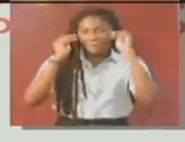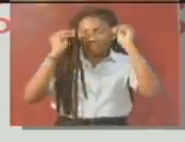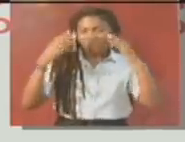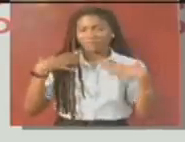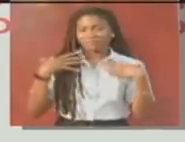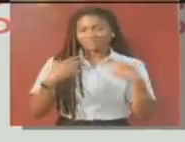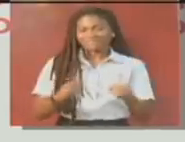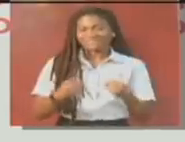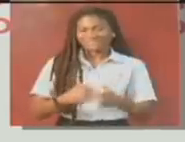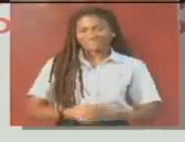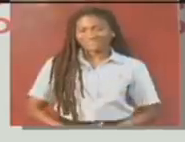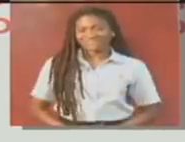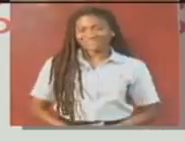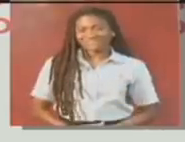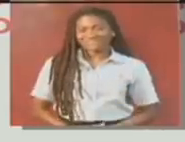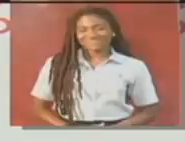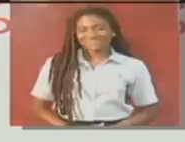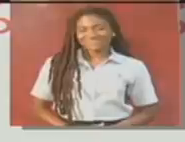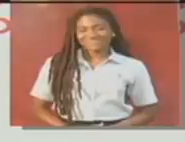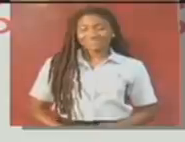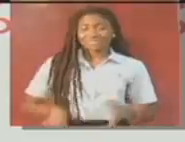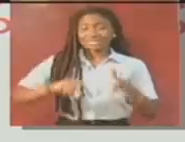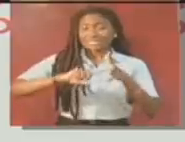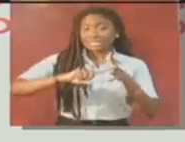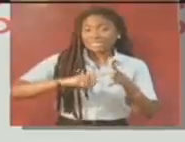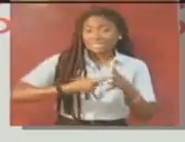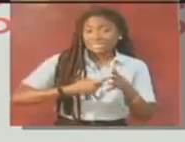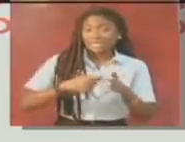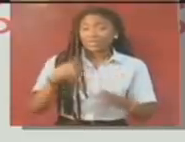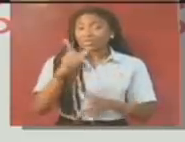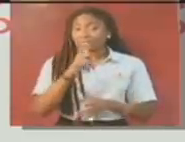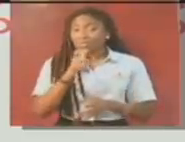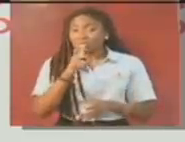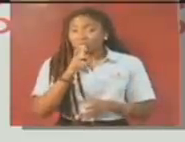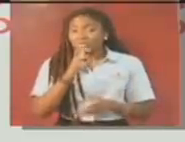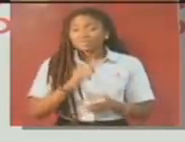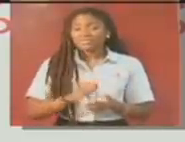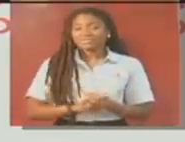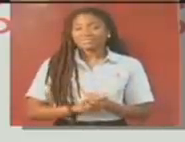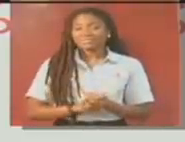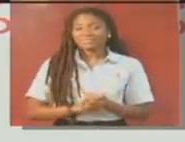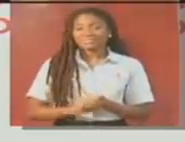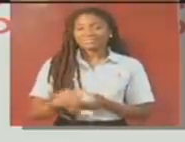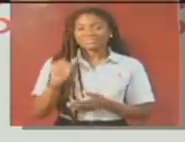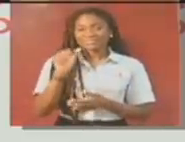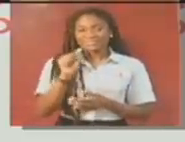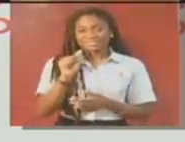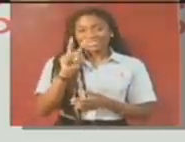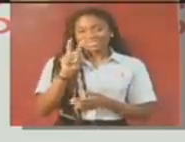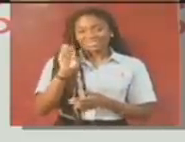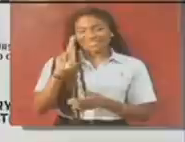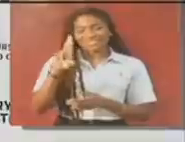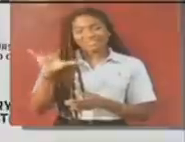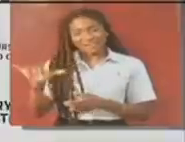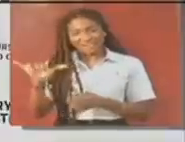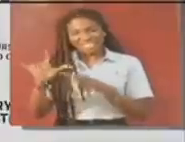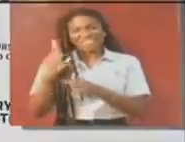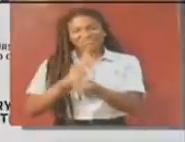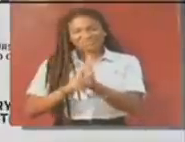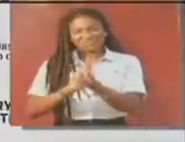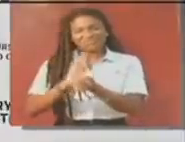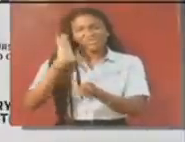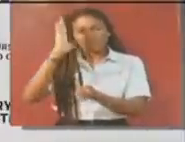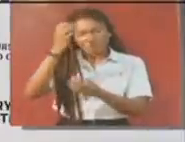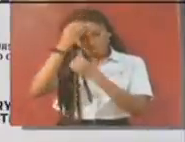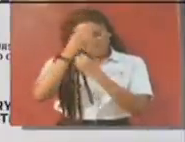this morning. We begin with Dr. Hines, who will present the clinical and epidemiological updates. Dr.